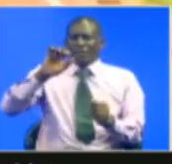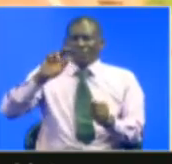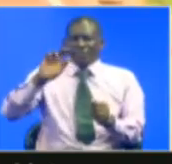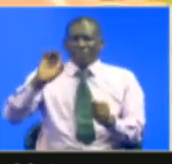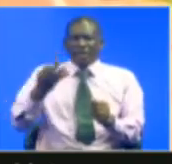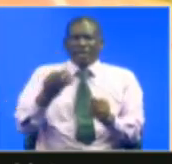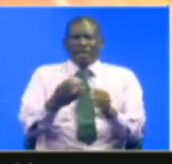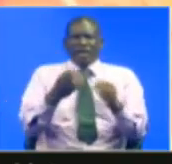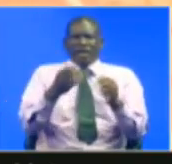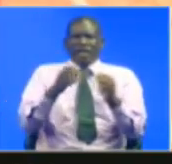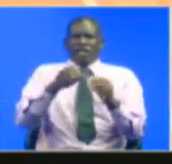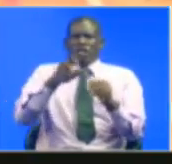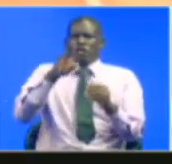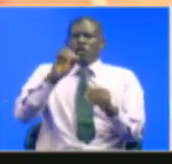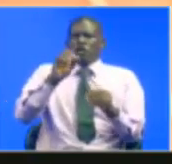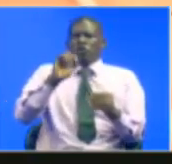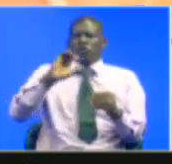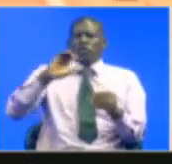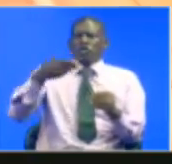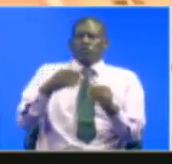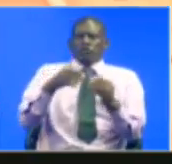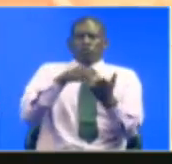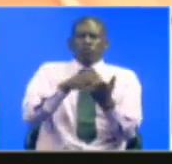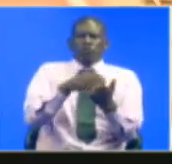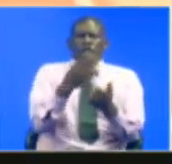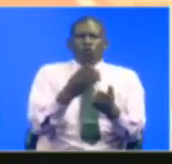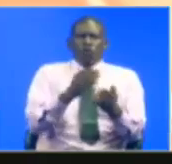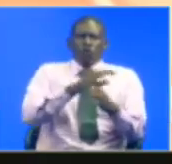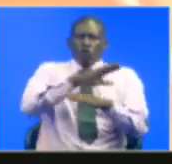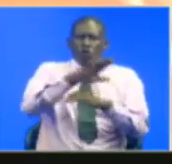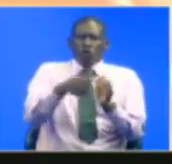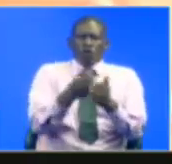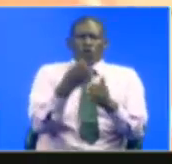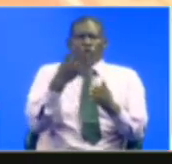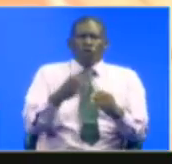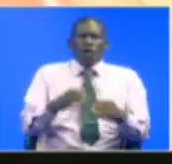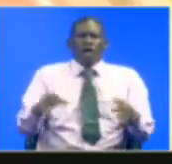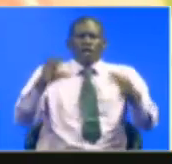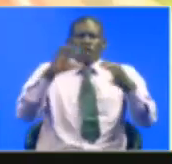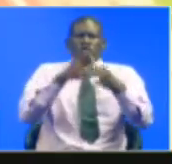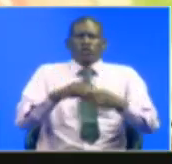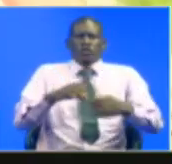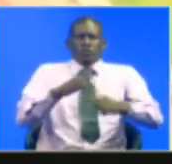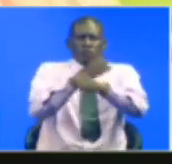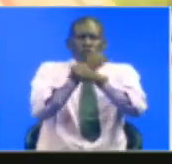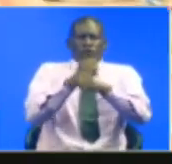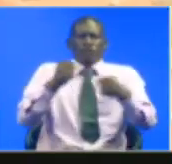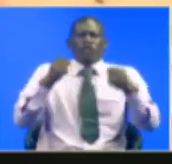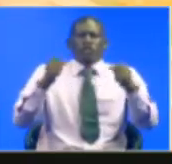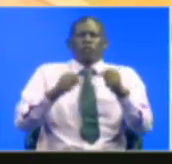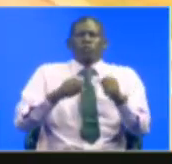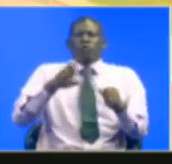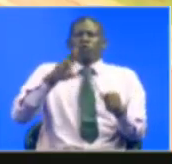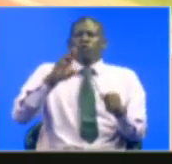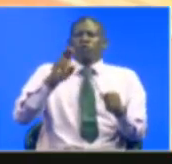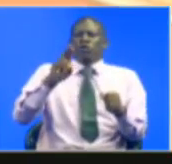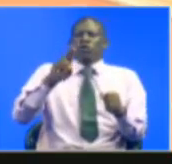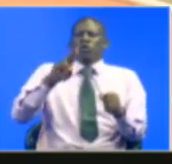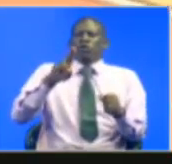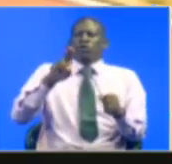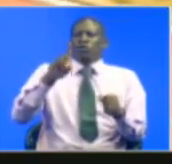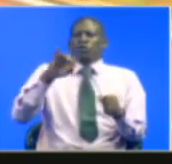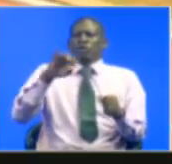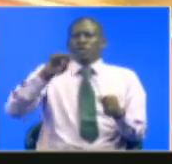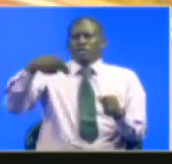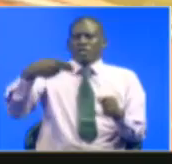winner Ferguson Rotich fourth. The quartet is joined by defending champion David Rudisha, with Athletics Kenya having a decision to